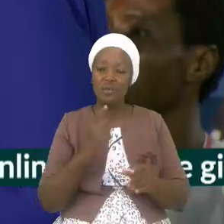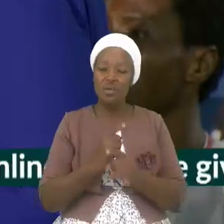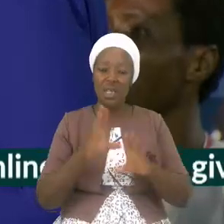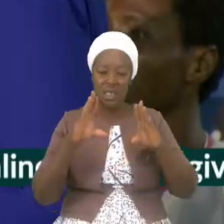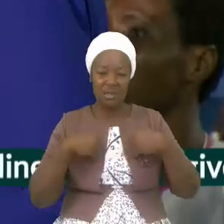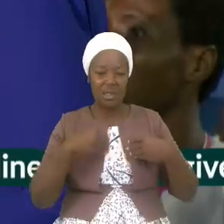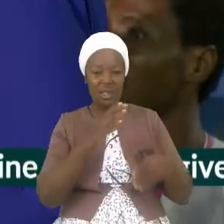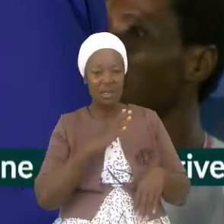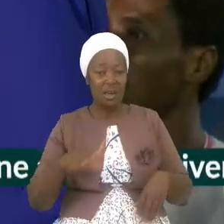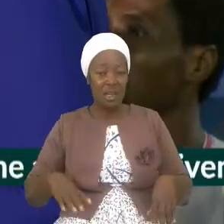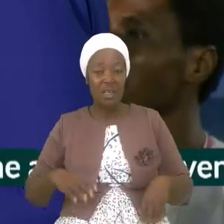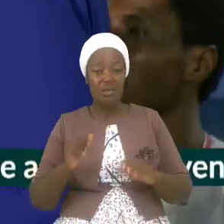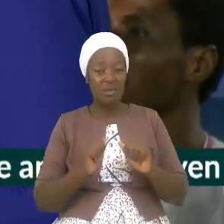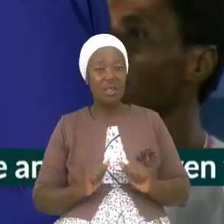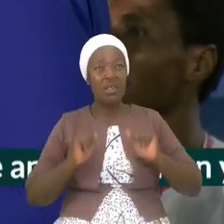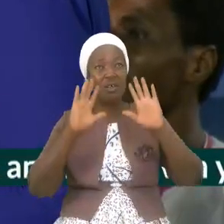online,